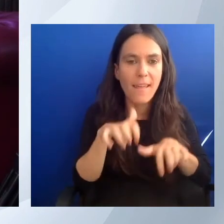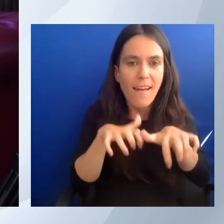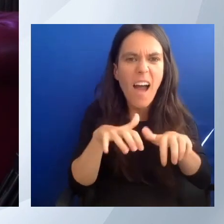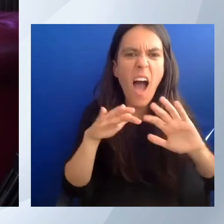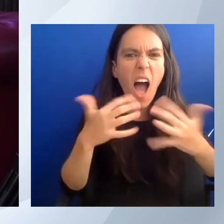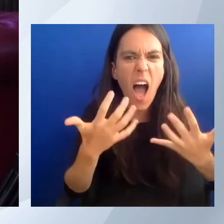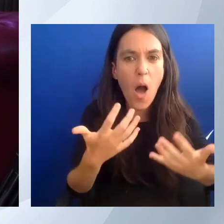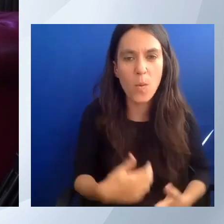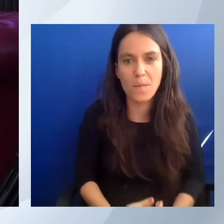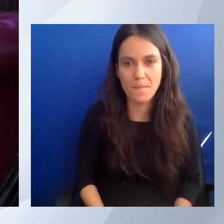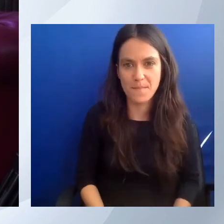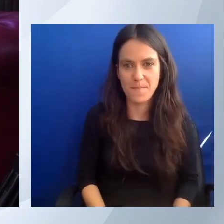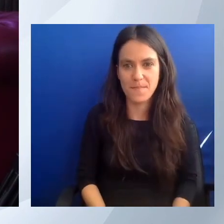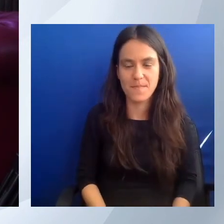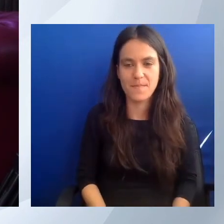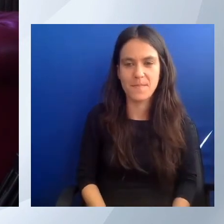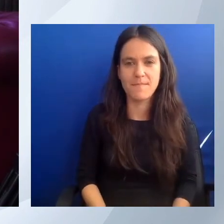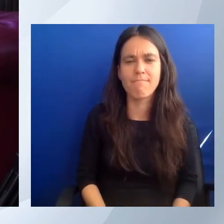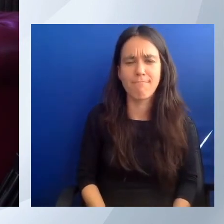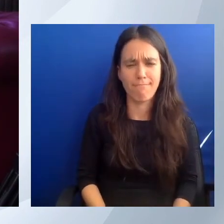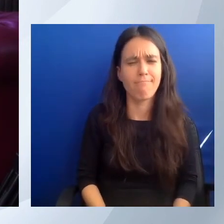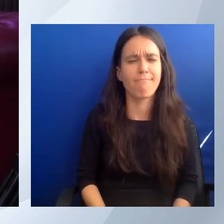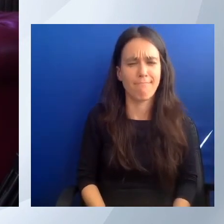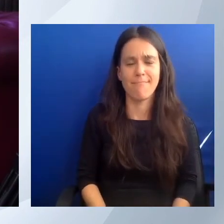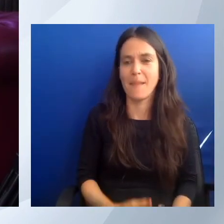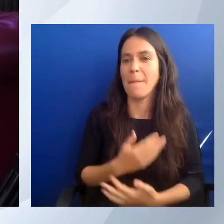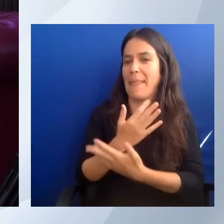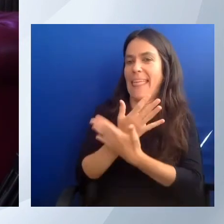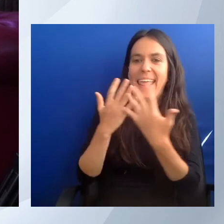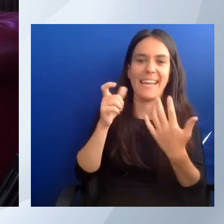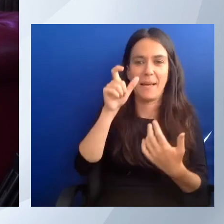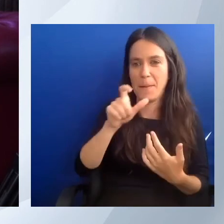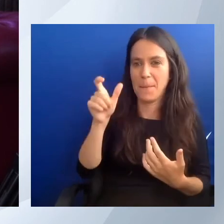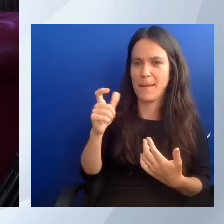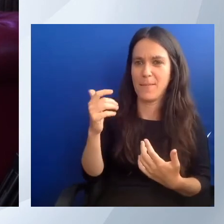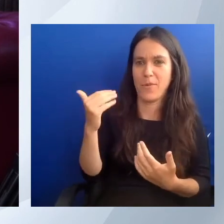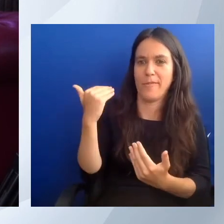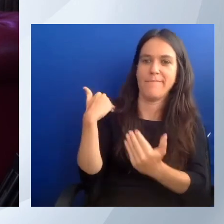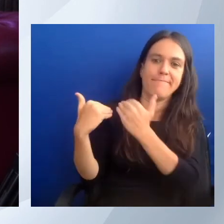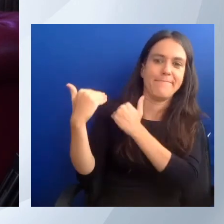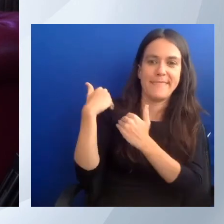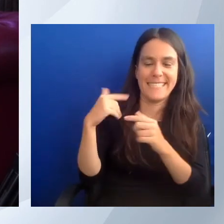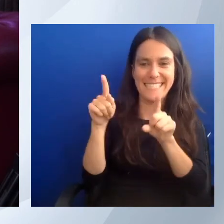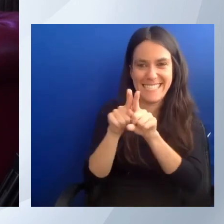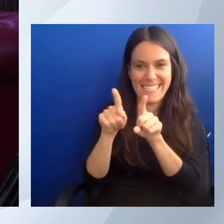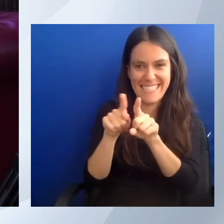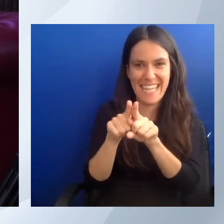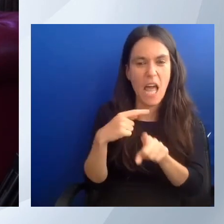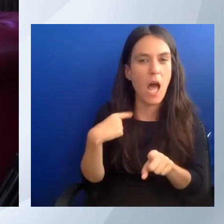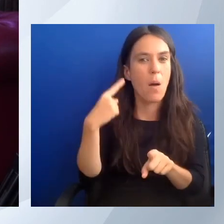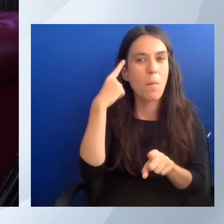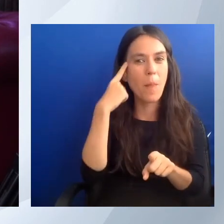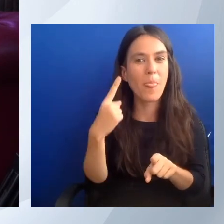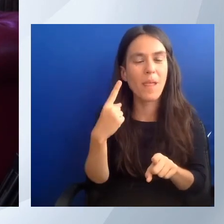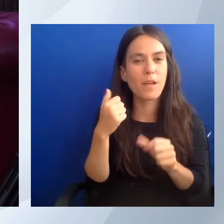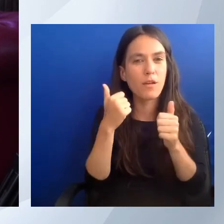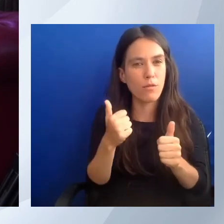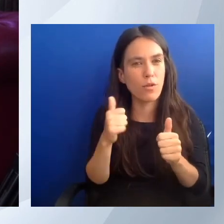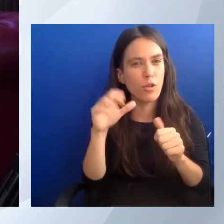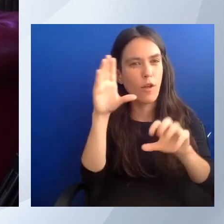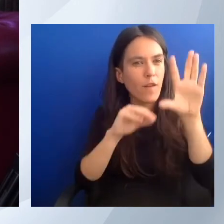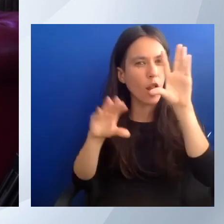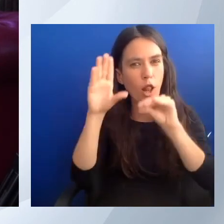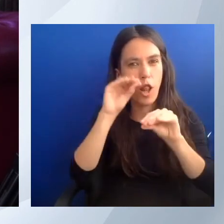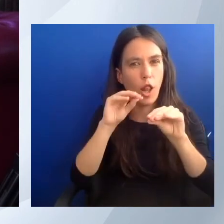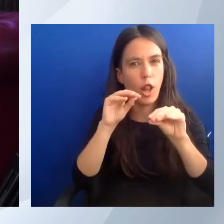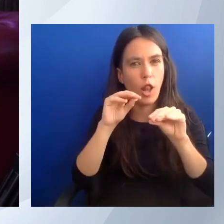lot by different people from different backgrounds. I think the easiest way is to start learning Python, first of all. There's a